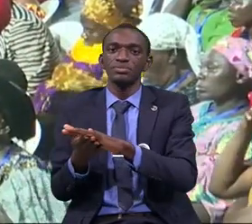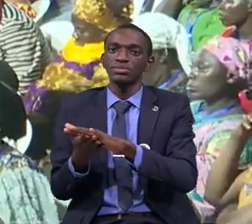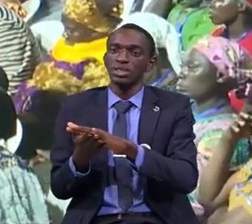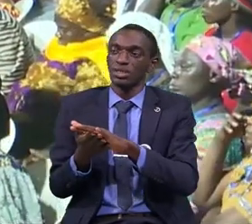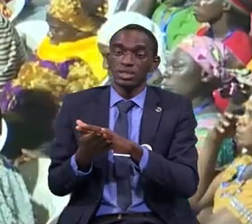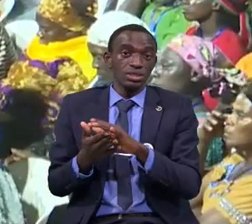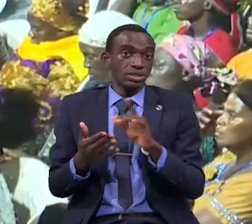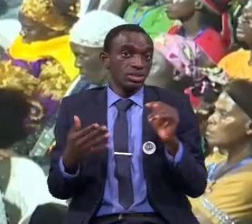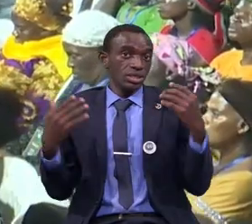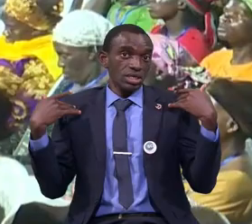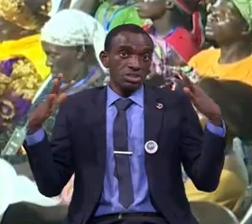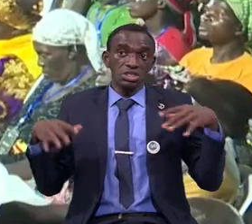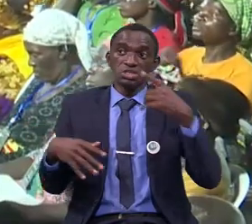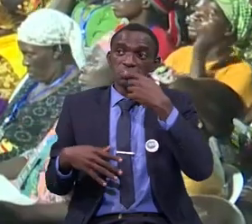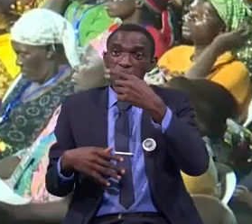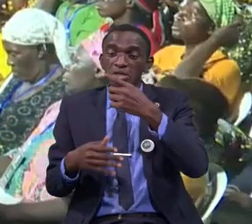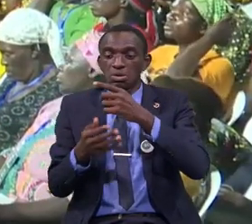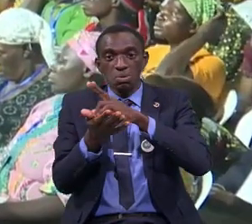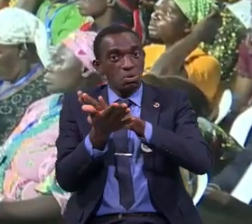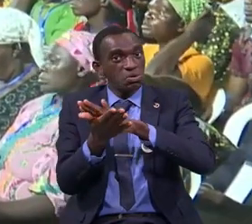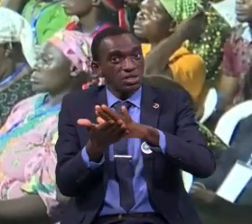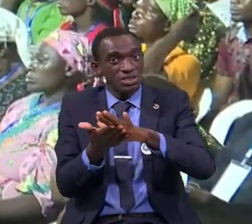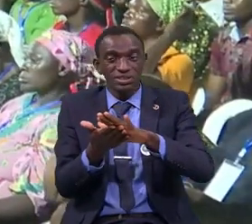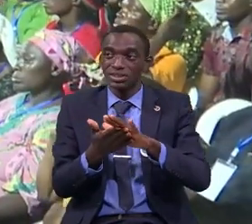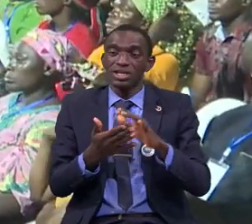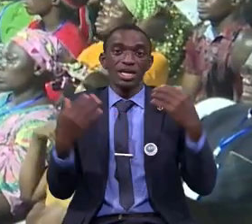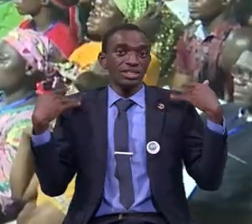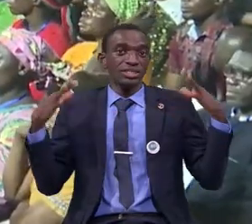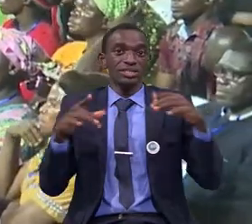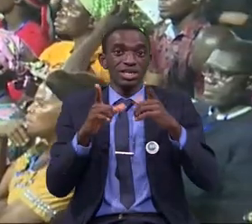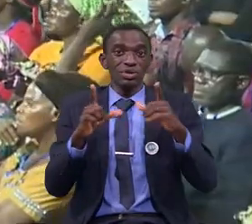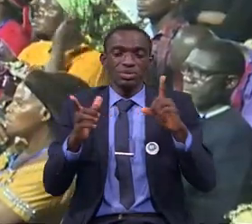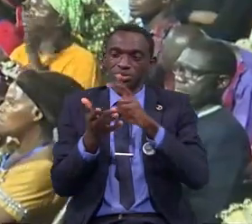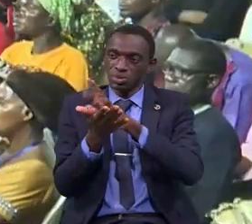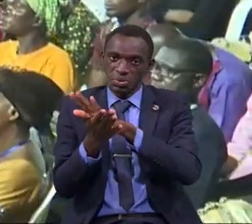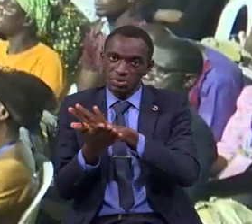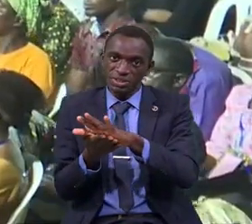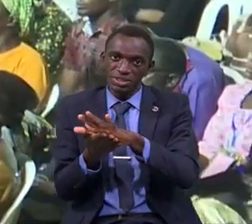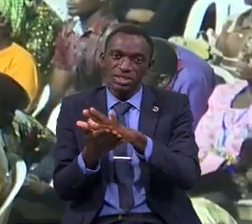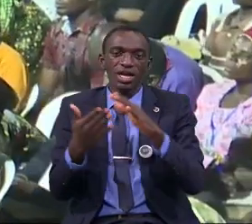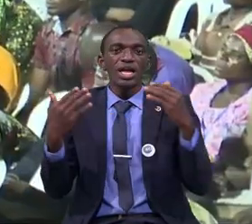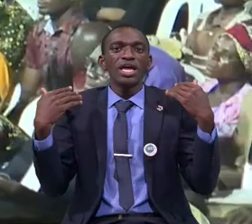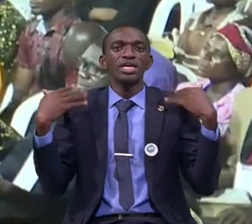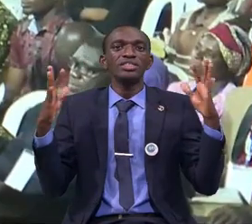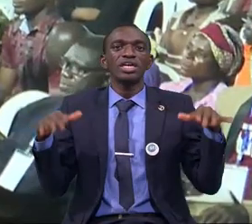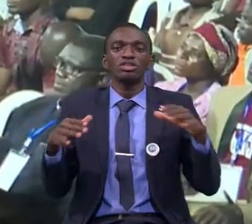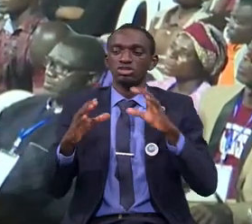Their utterance, holy. Their language, holy. Their communication,